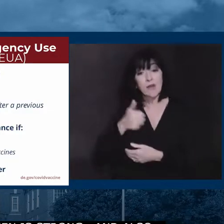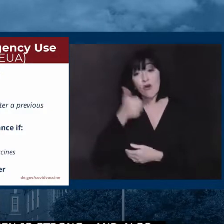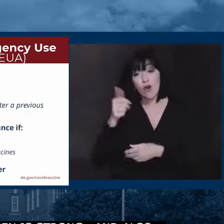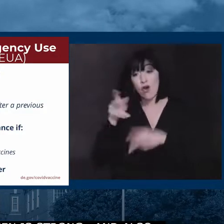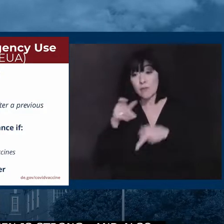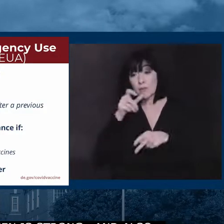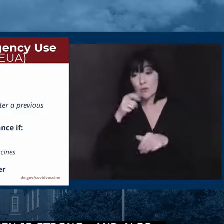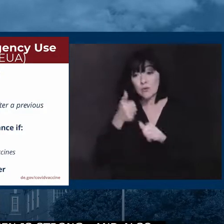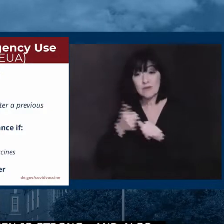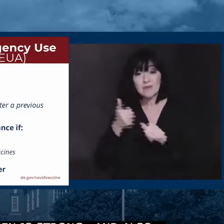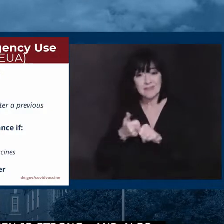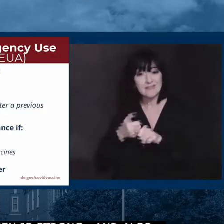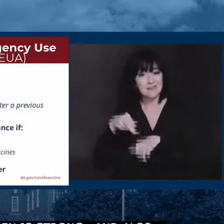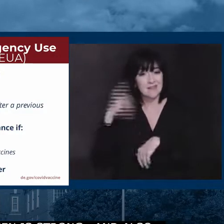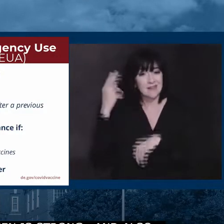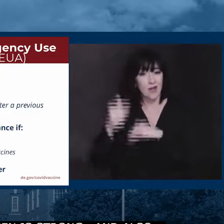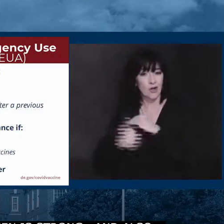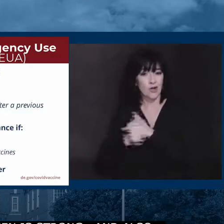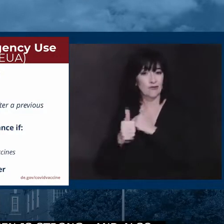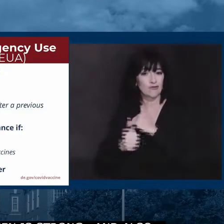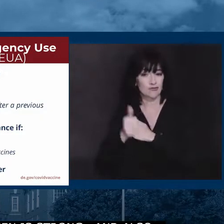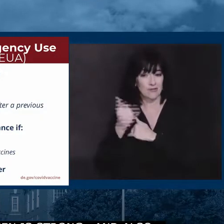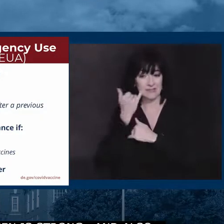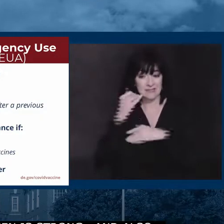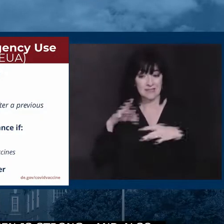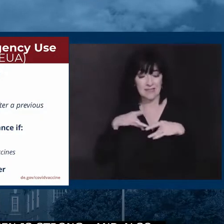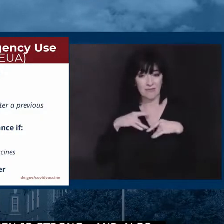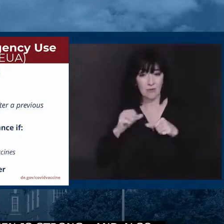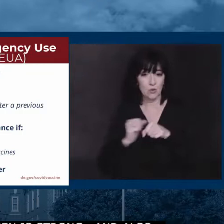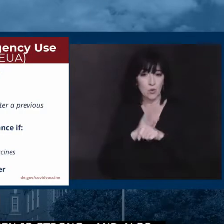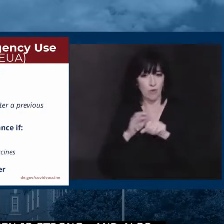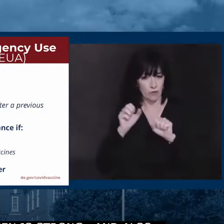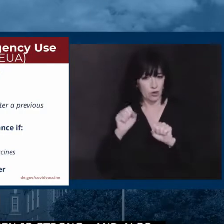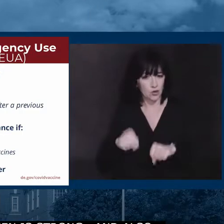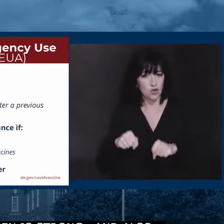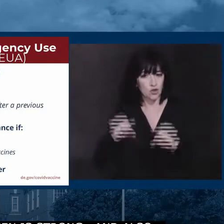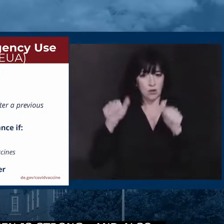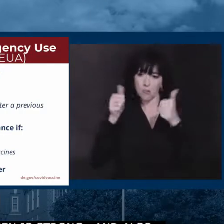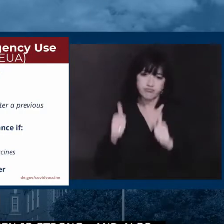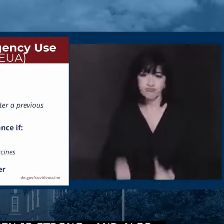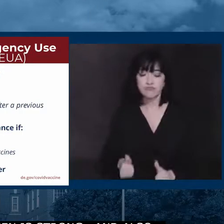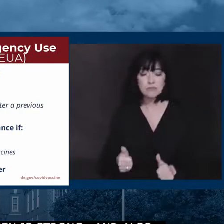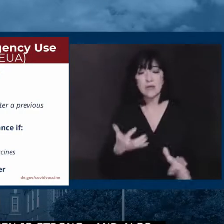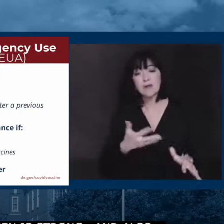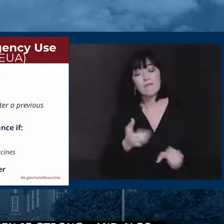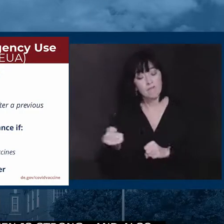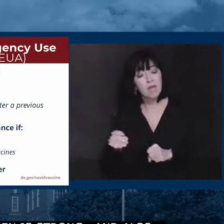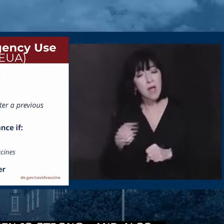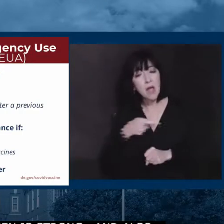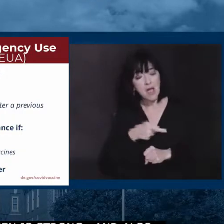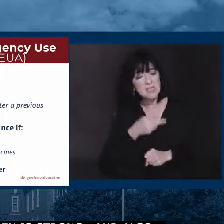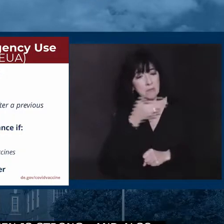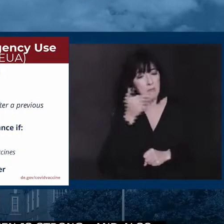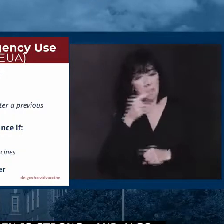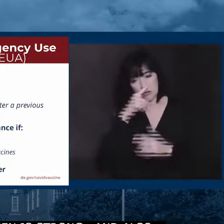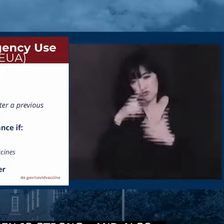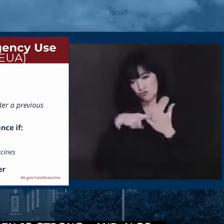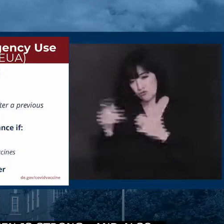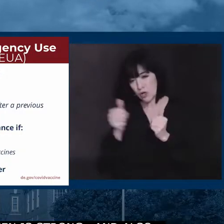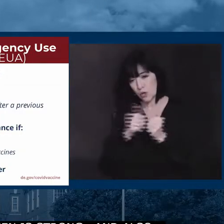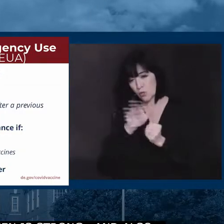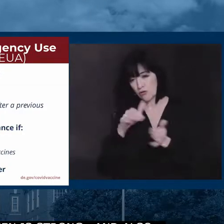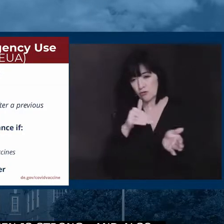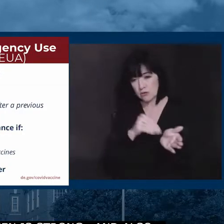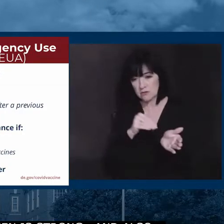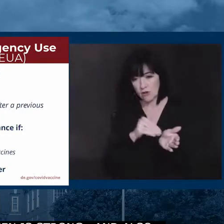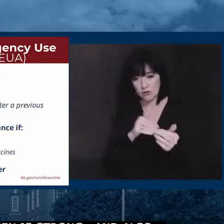also at high risk for COVID-19. So your physician is very likely to advise that you get the vaccine, but